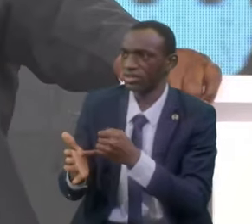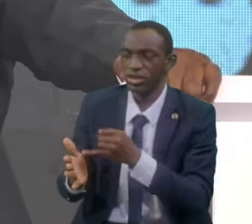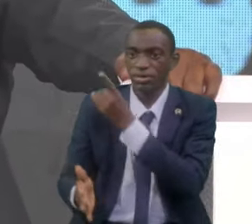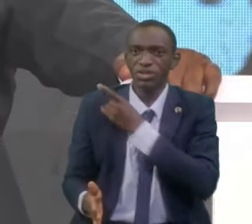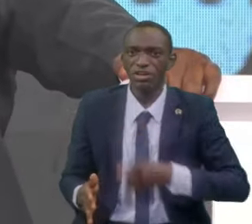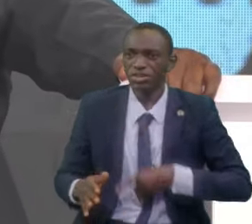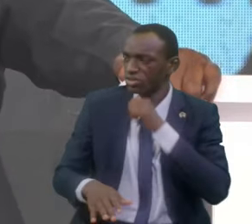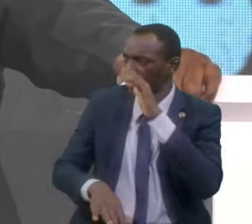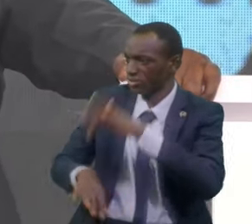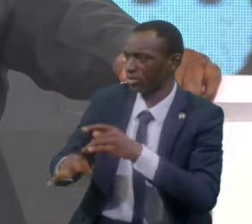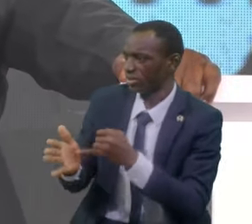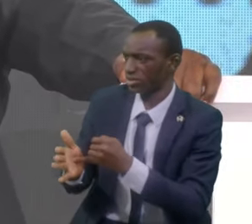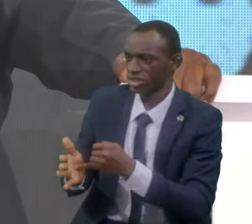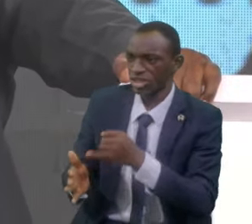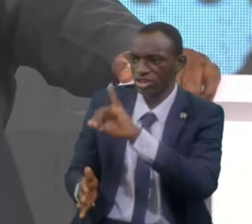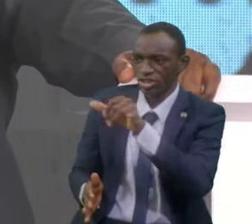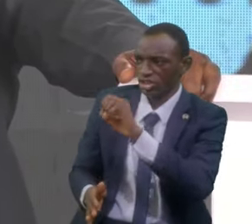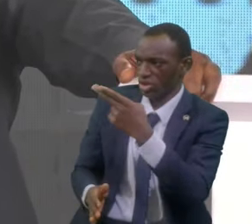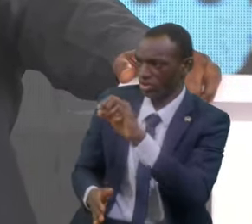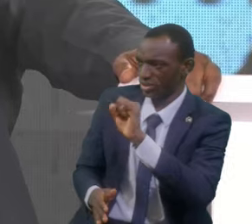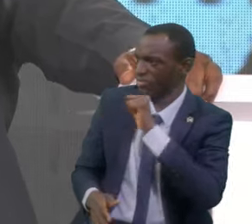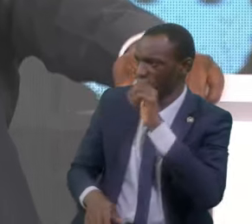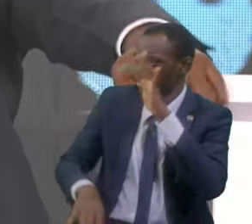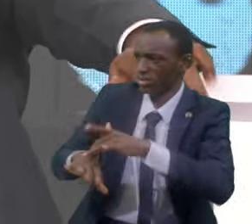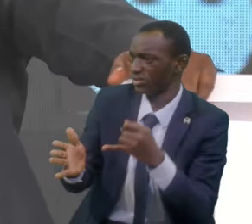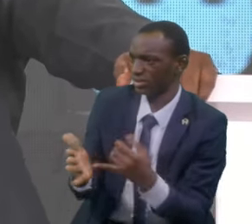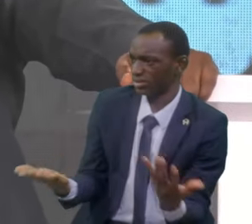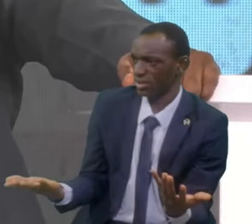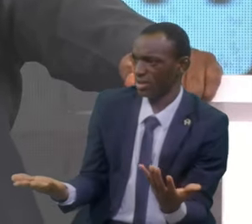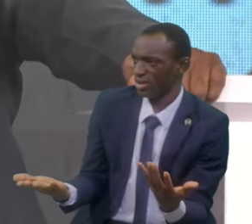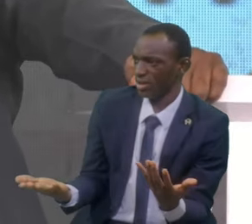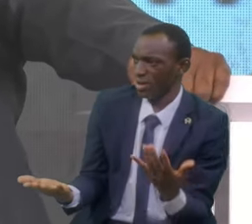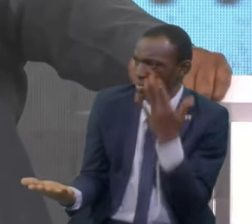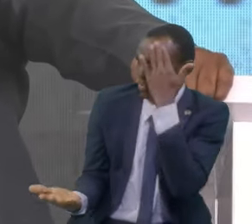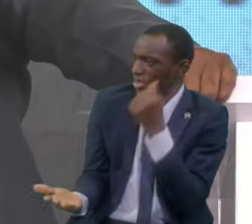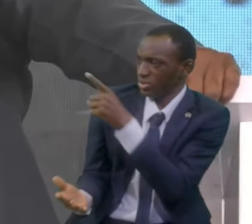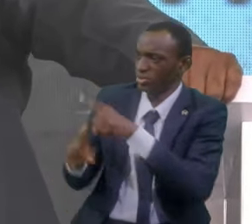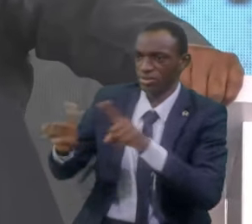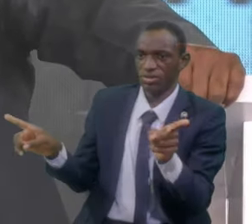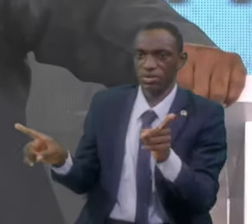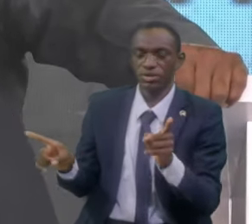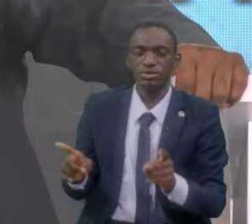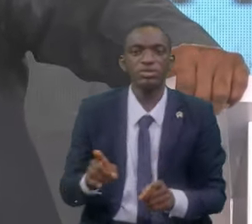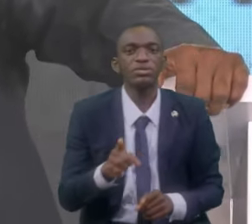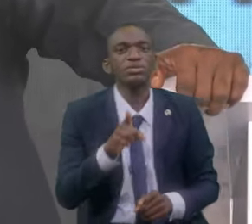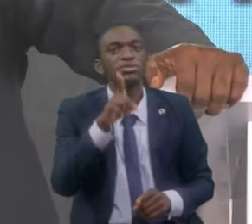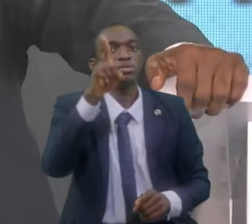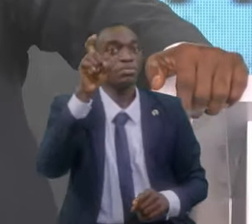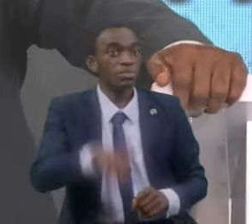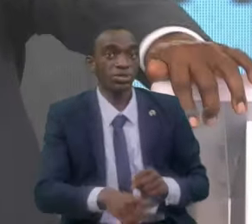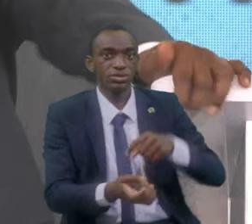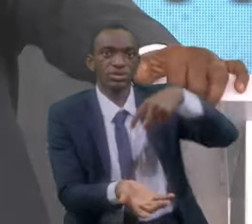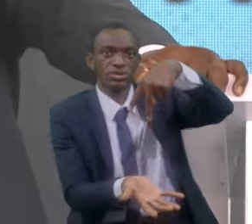you're coming to touch it. If you want to bully you down, stand. Be steadfast.